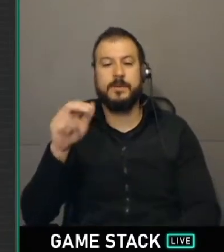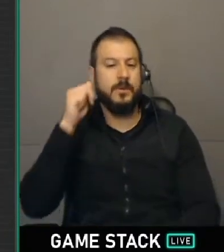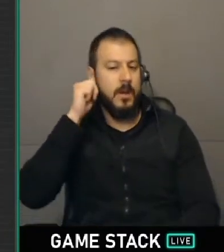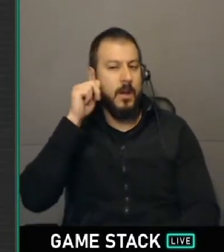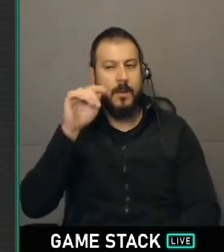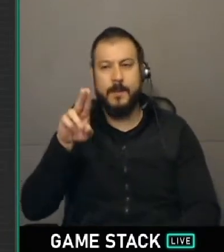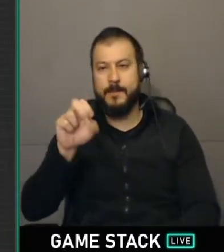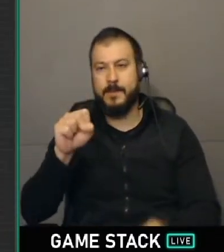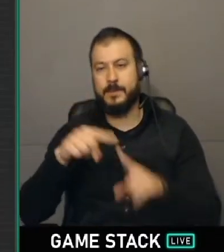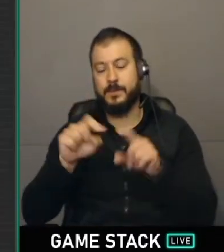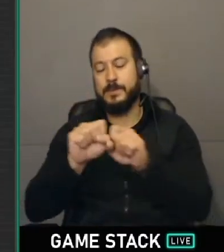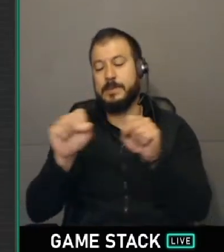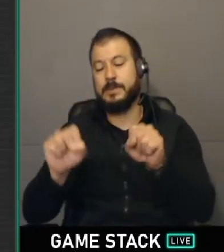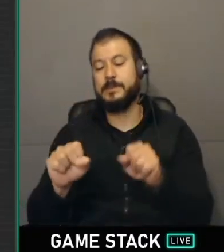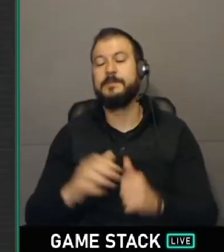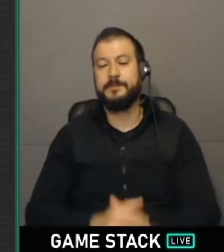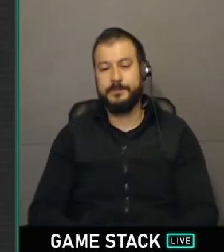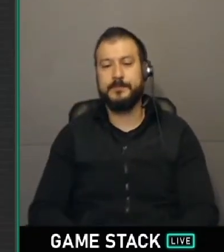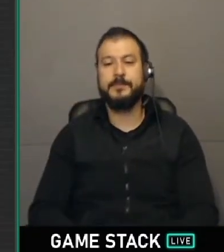system.